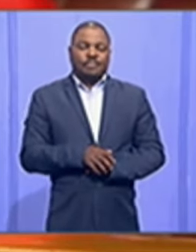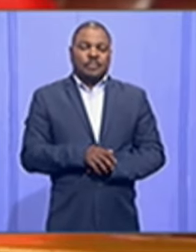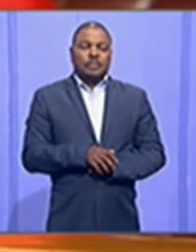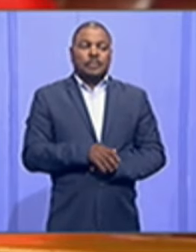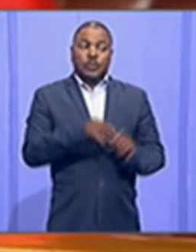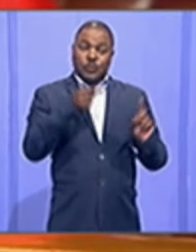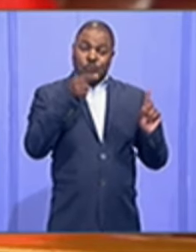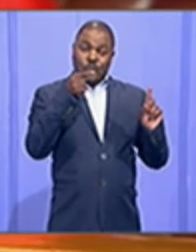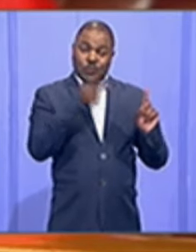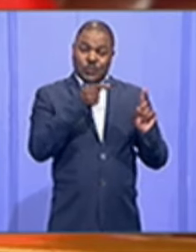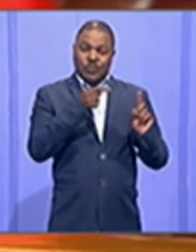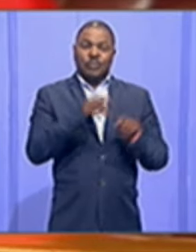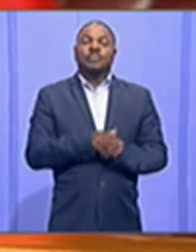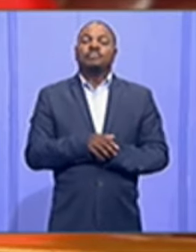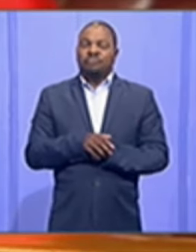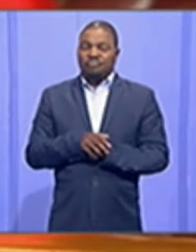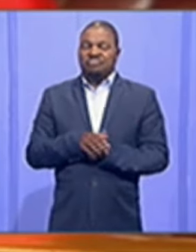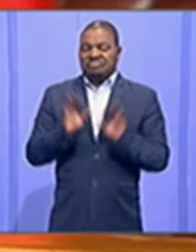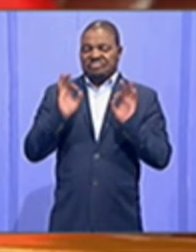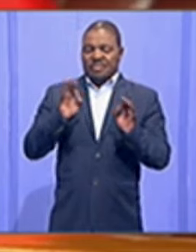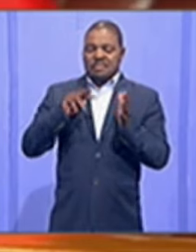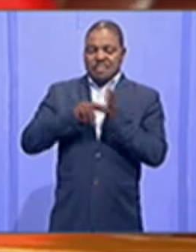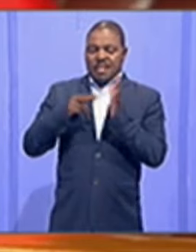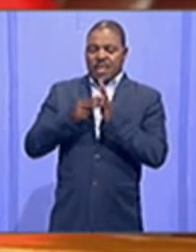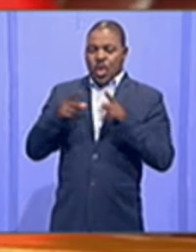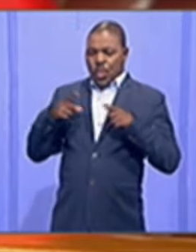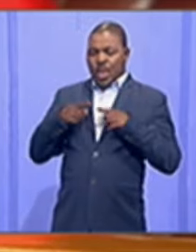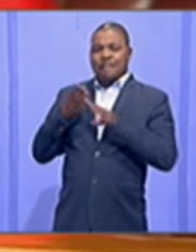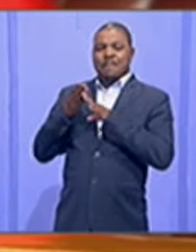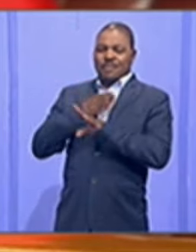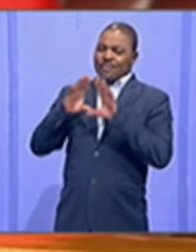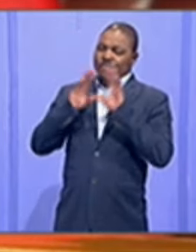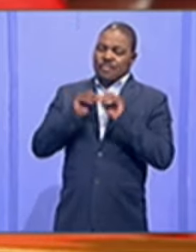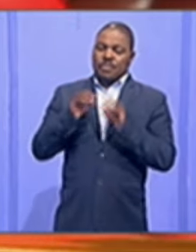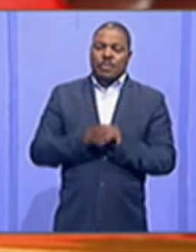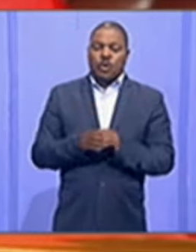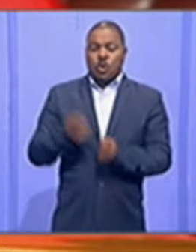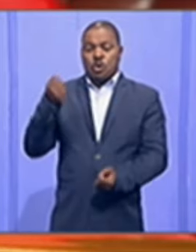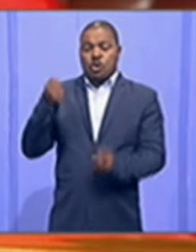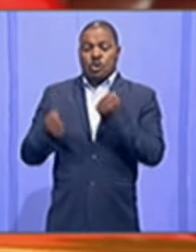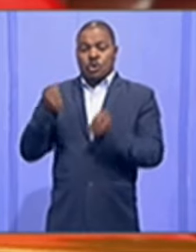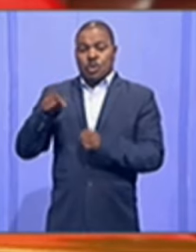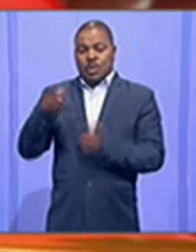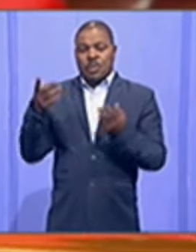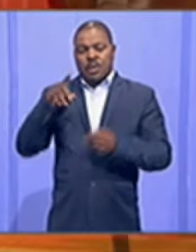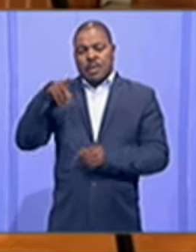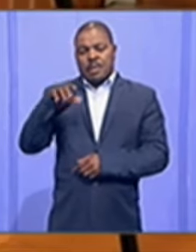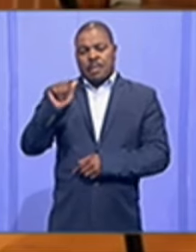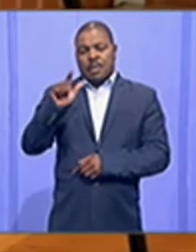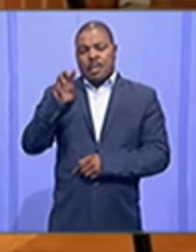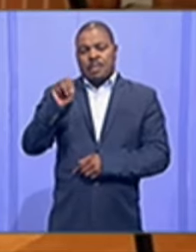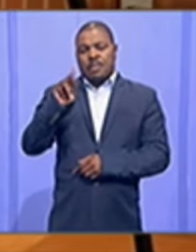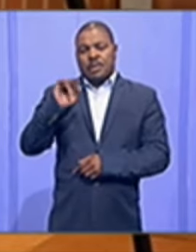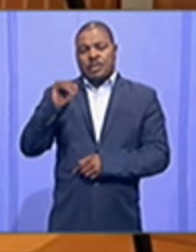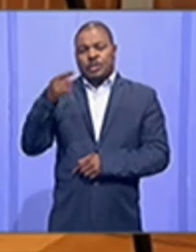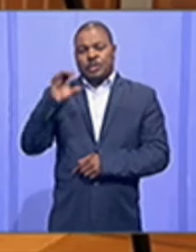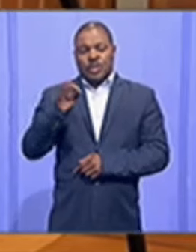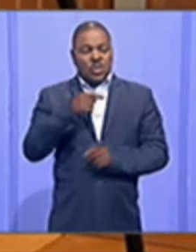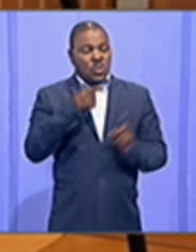offense were premeditated. Gorogolo ya tsheko yeo e ditsego ka Palm Ridge e lemogile go se itshole